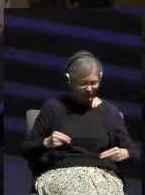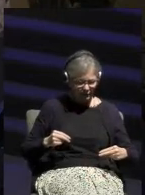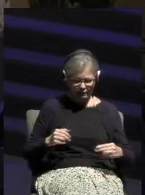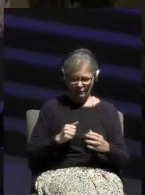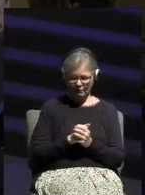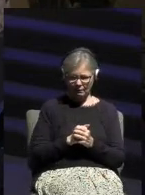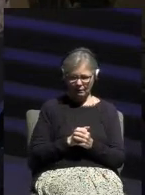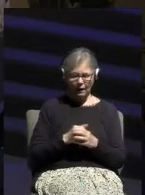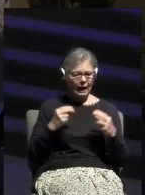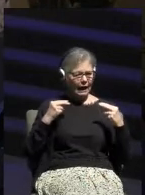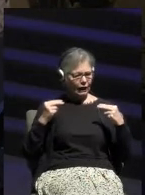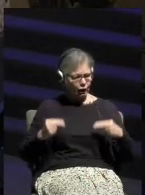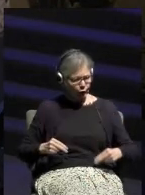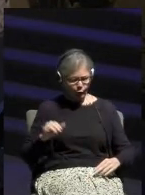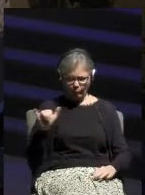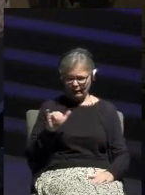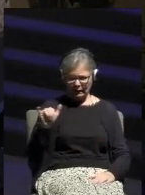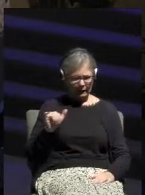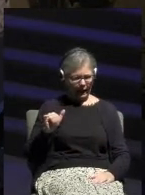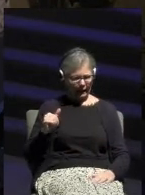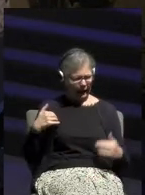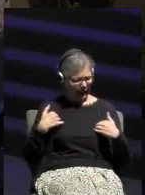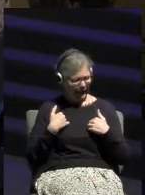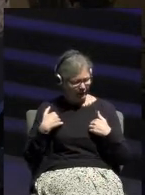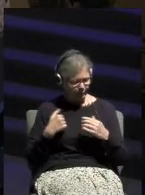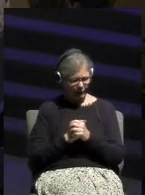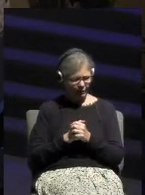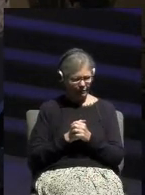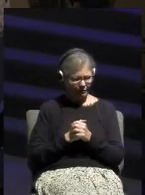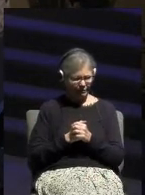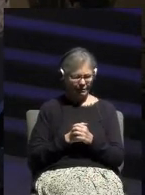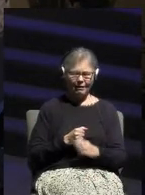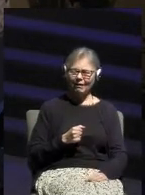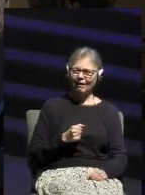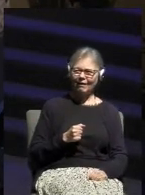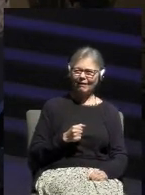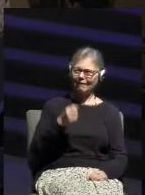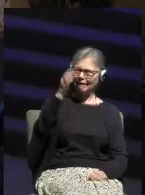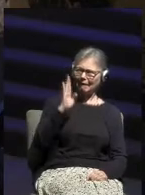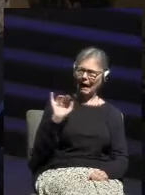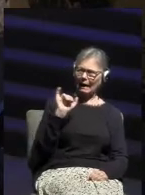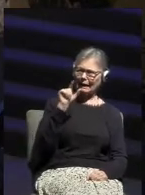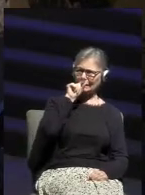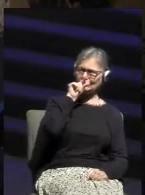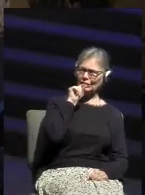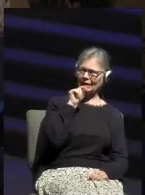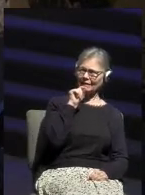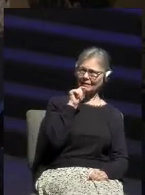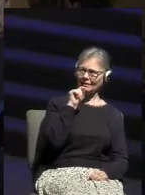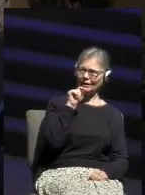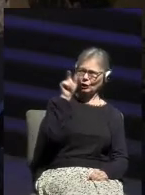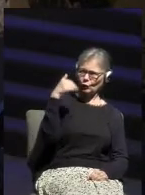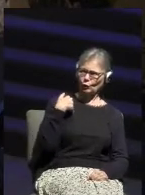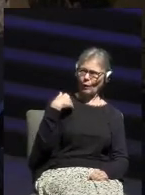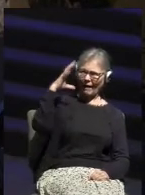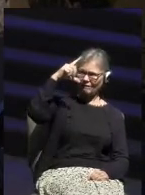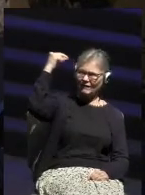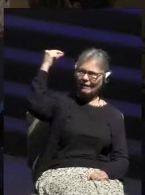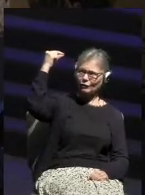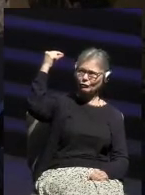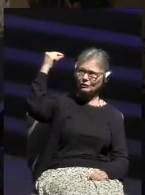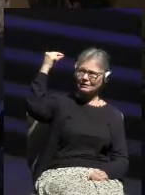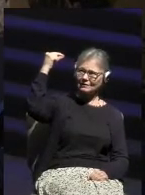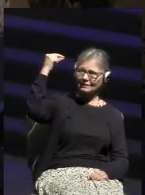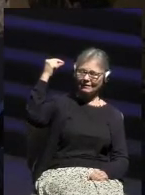Psalms 91 and all of a sudden say, wow, I didn't know God was like a chicken. Oh my goodness. He's got feathers. All